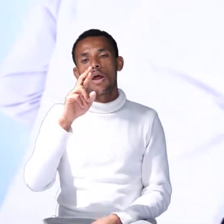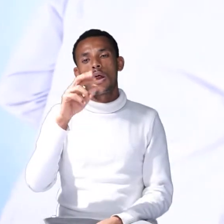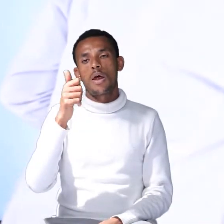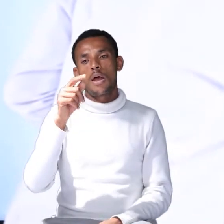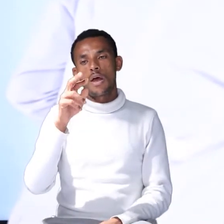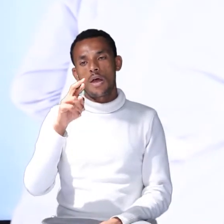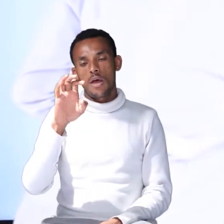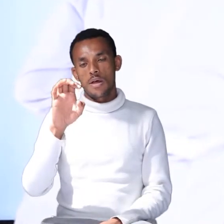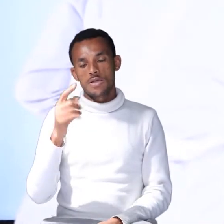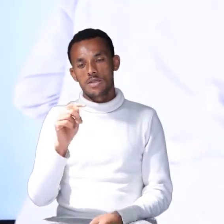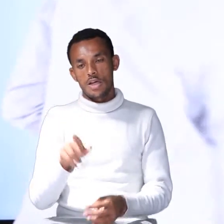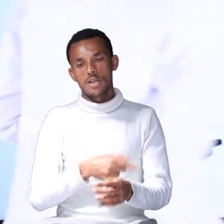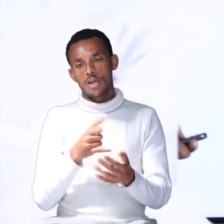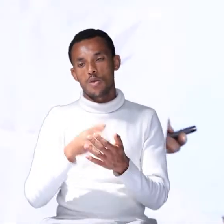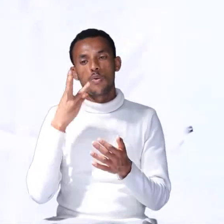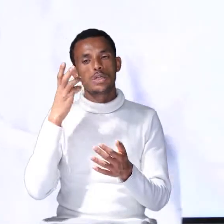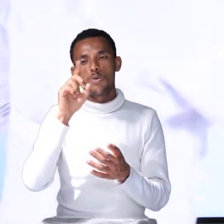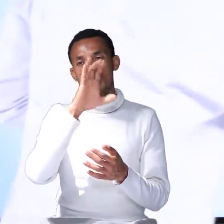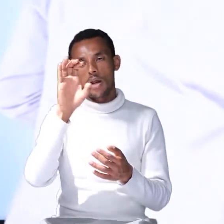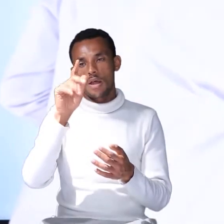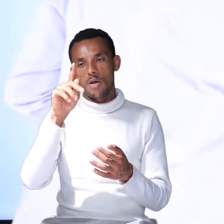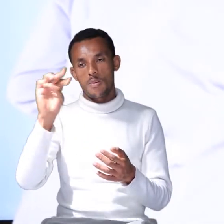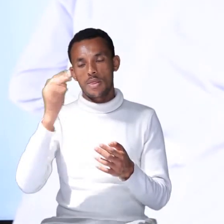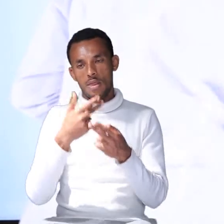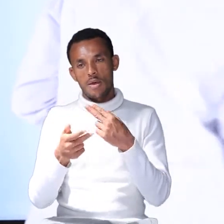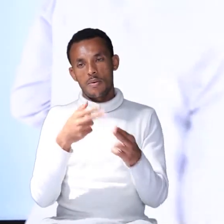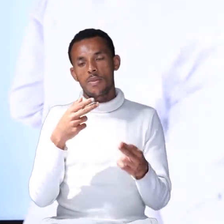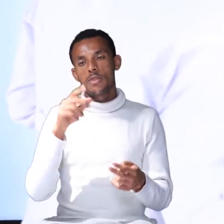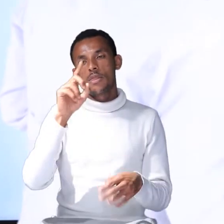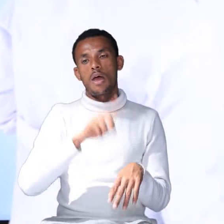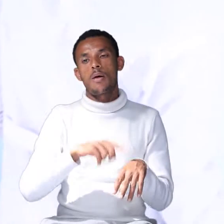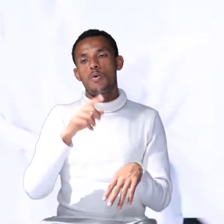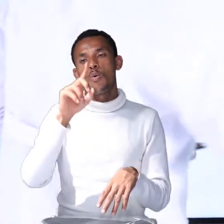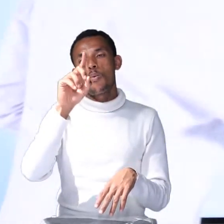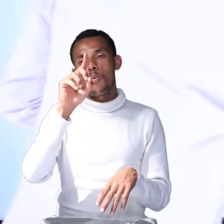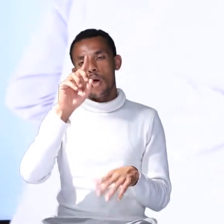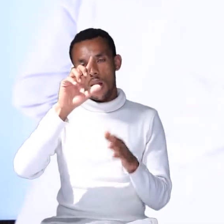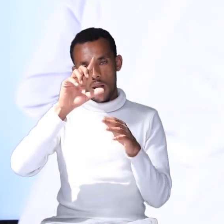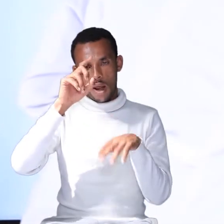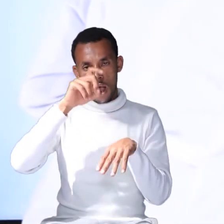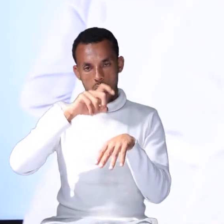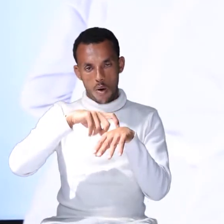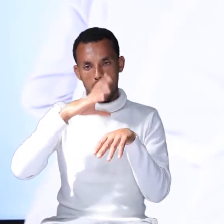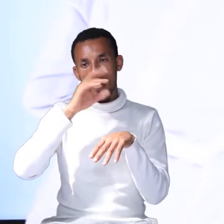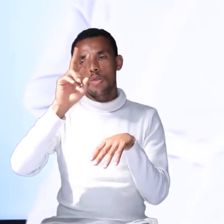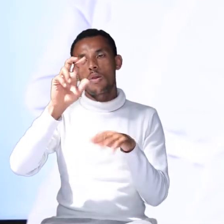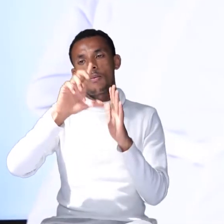So the distance it was 100 kilometers. Time taken it is 1 hour and 20 minutes, which means